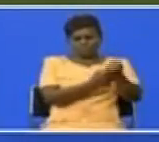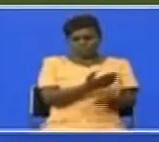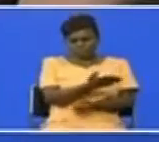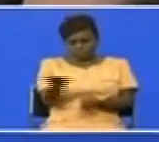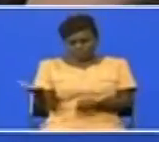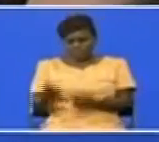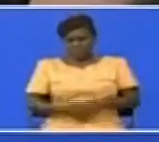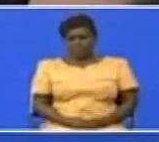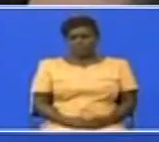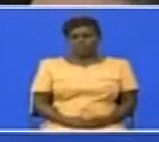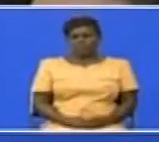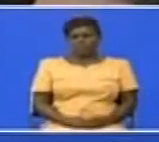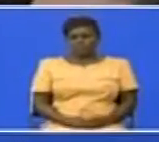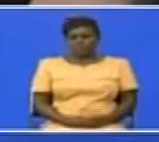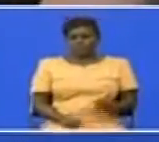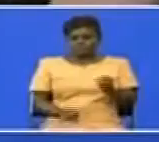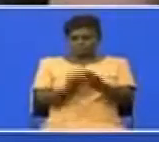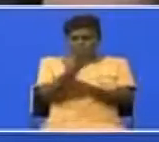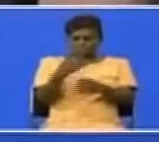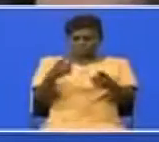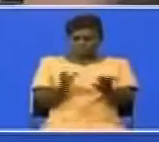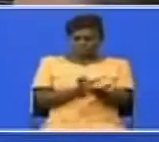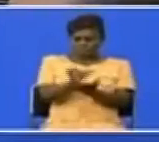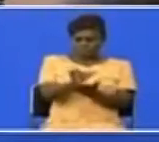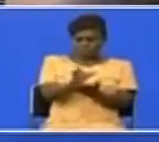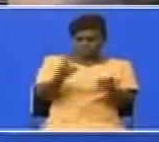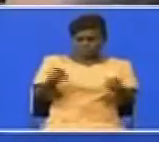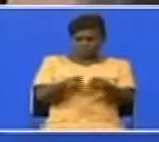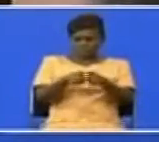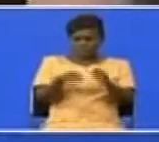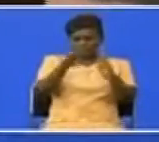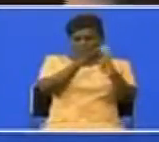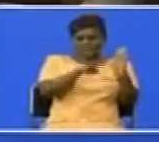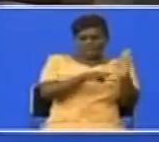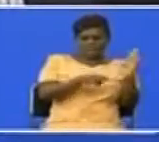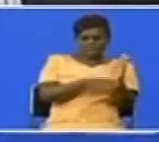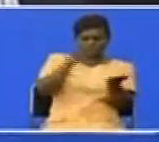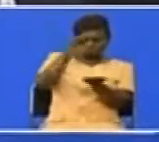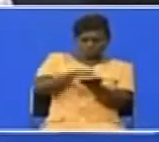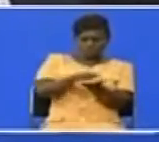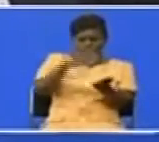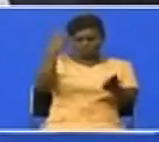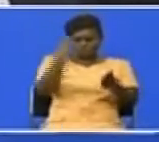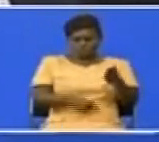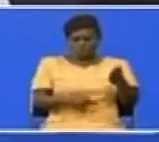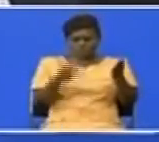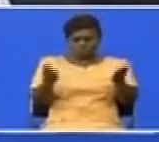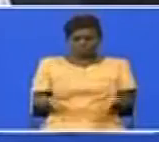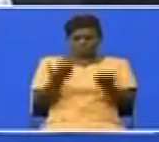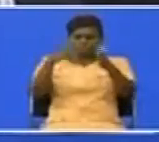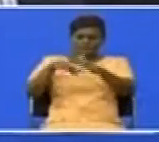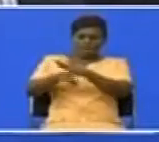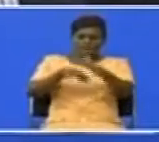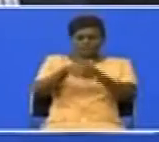livelihood. The funding is in line with KTDA's long-term strategy of cutting overhead costs by enhancing access